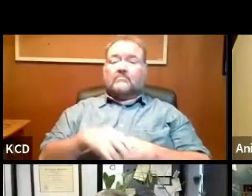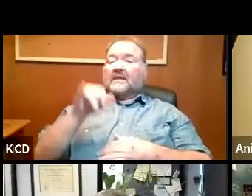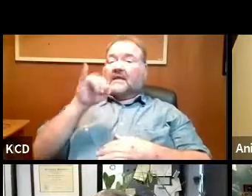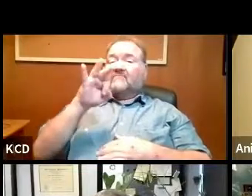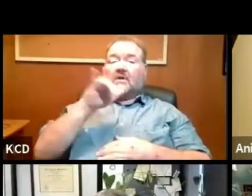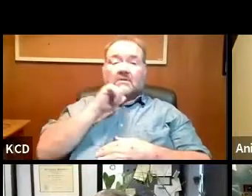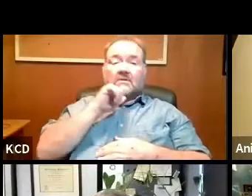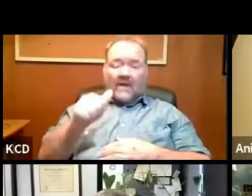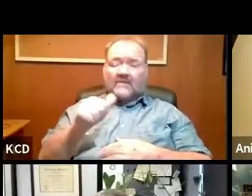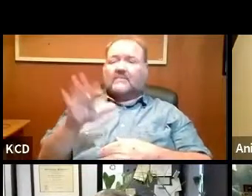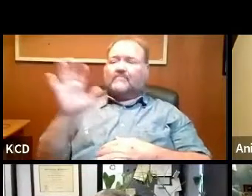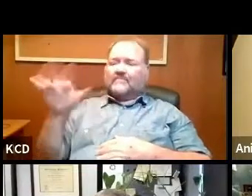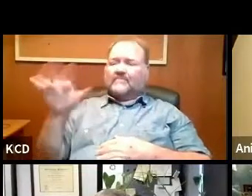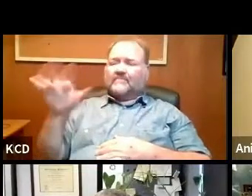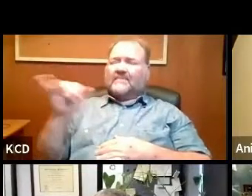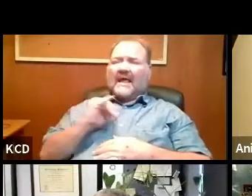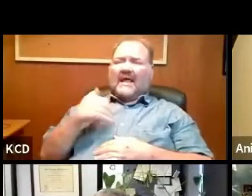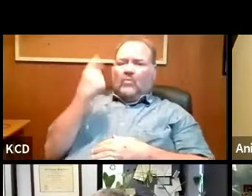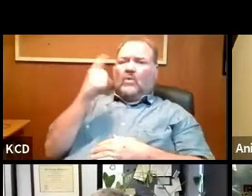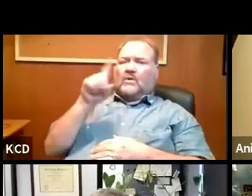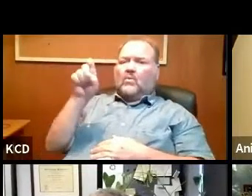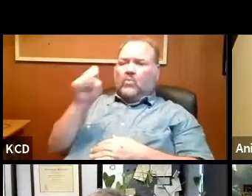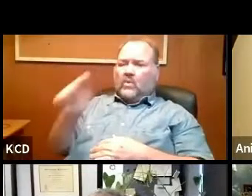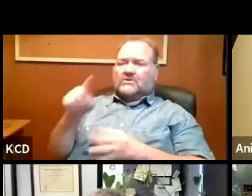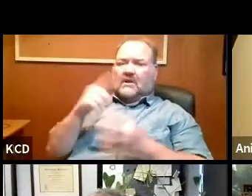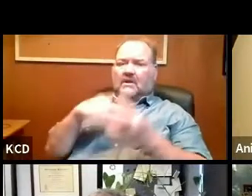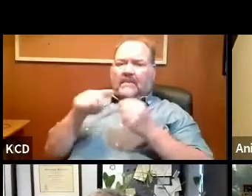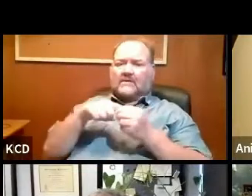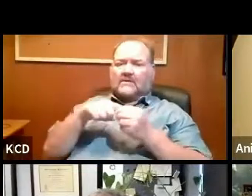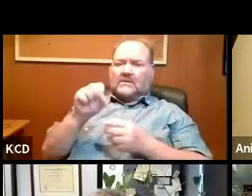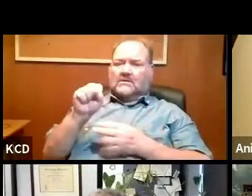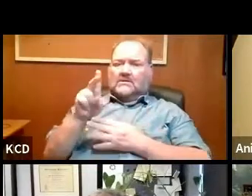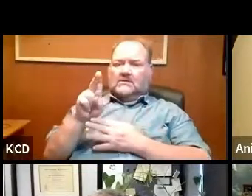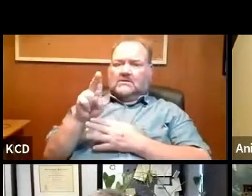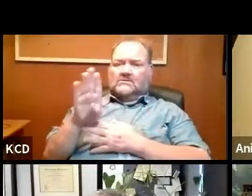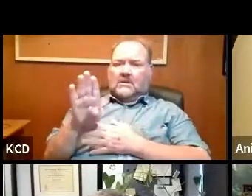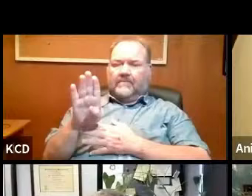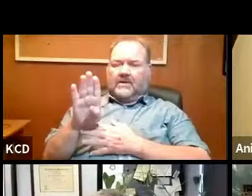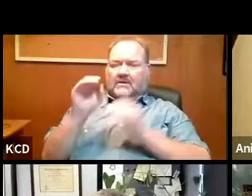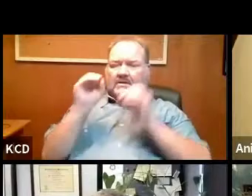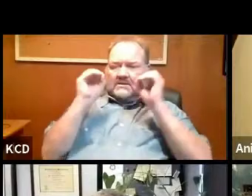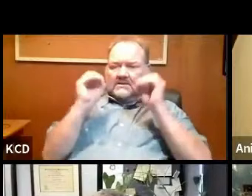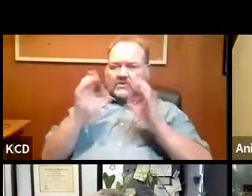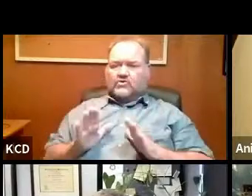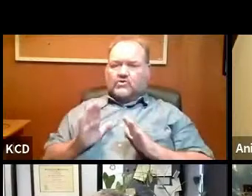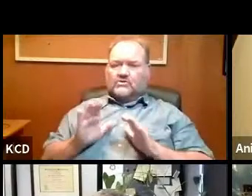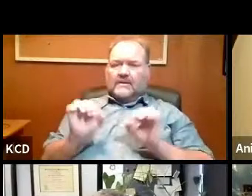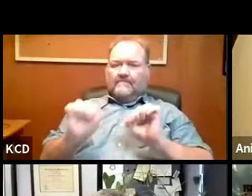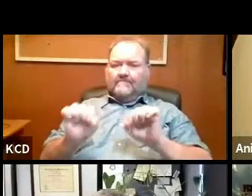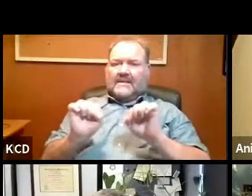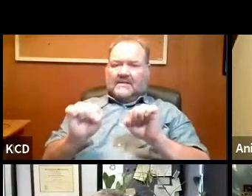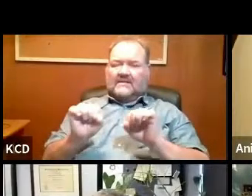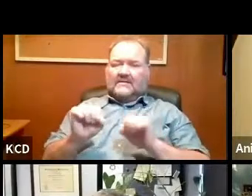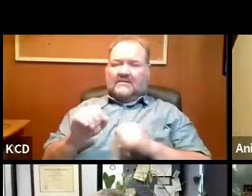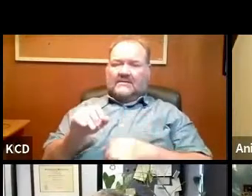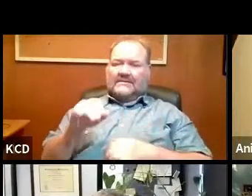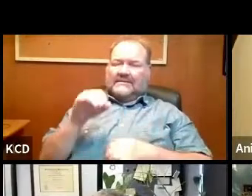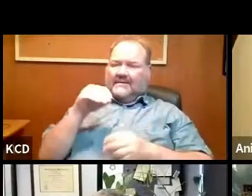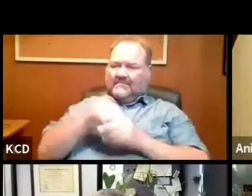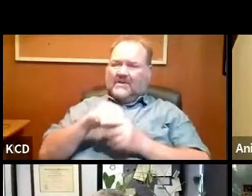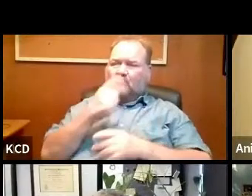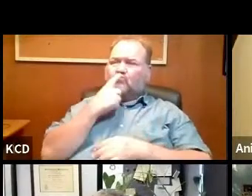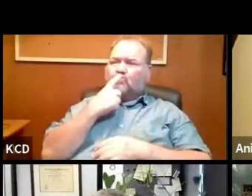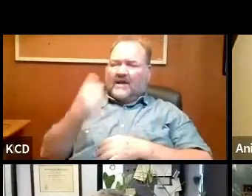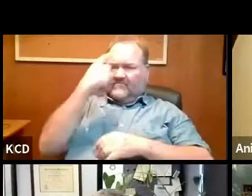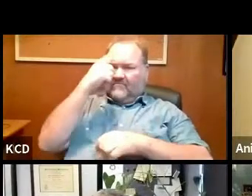If not, Ms. Wagner, I've got a question about substitute teacher capability. That's been in red, I guess,